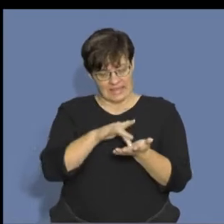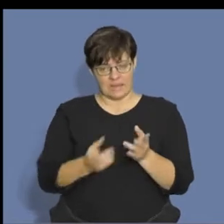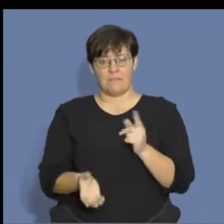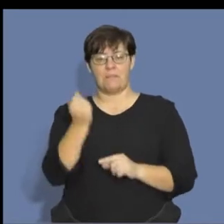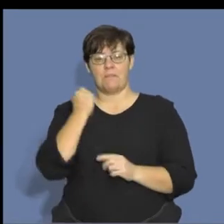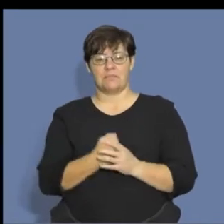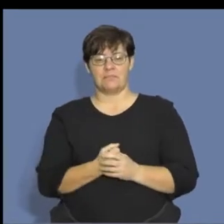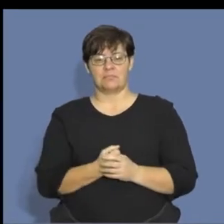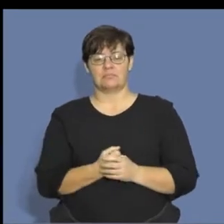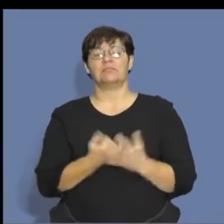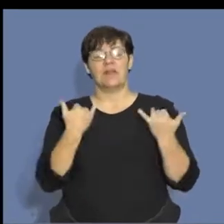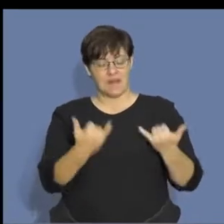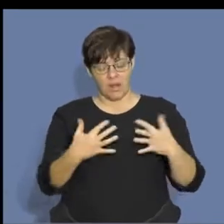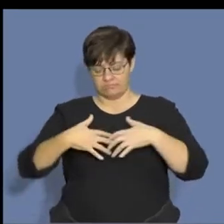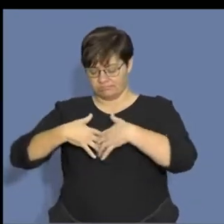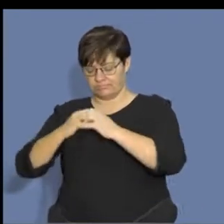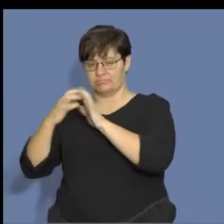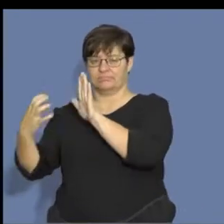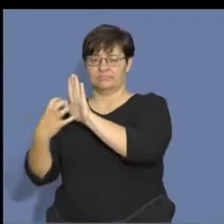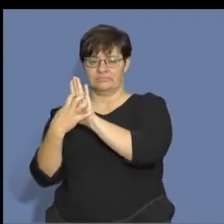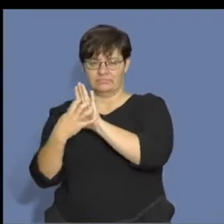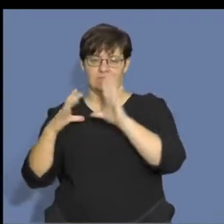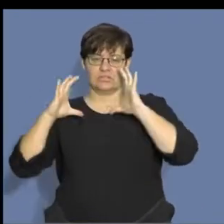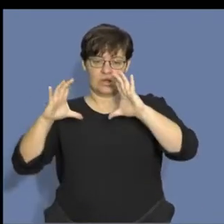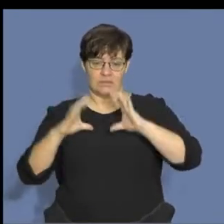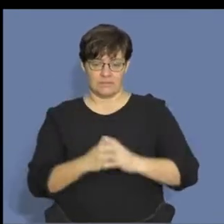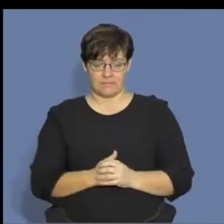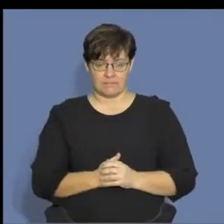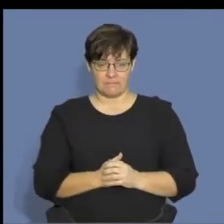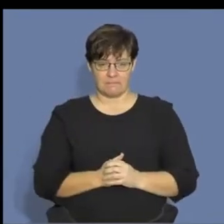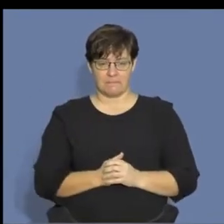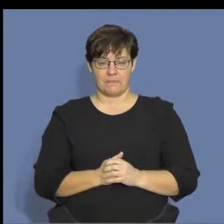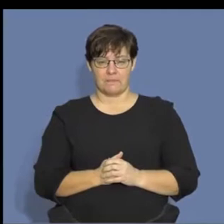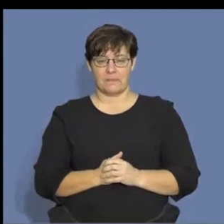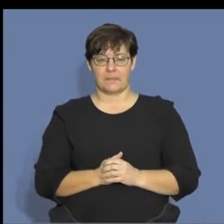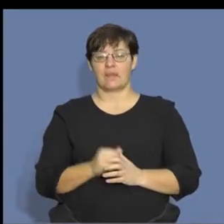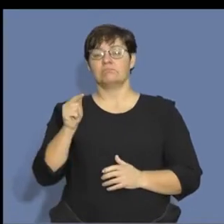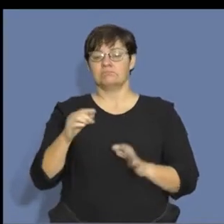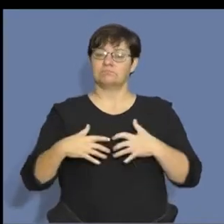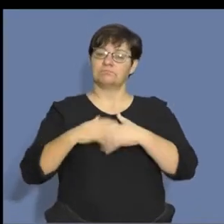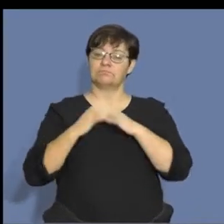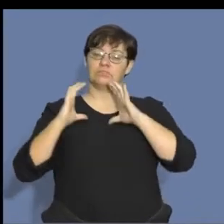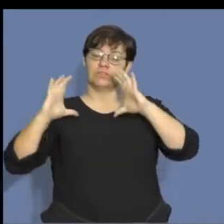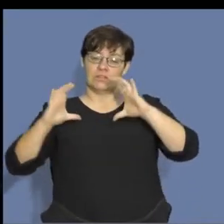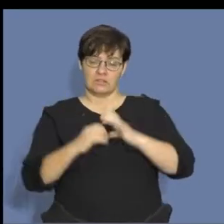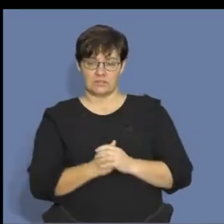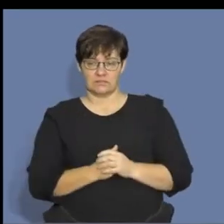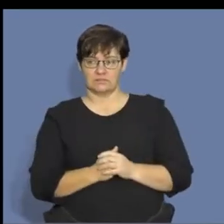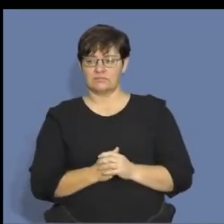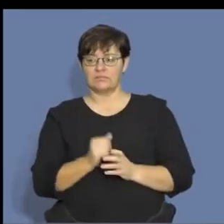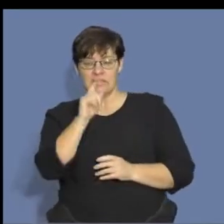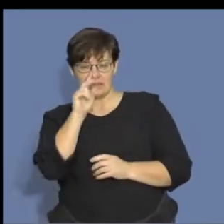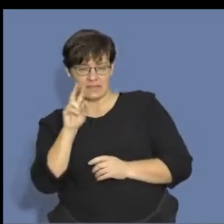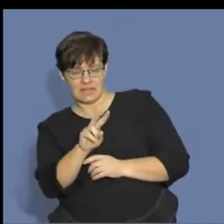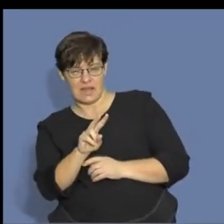and I can go and draw my circle. Here, I've drawn my circle. You can see my circle